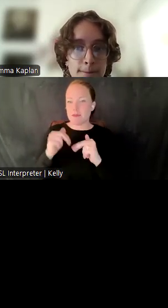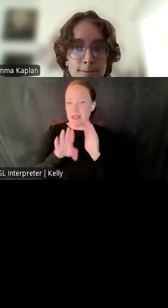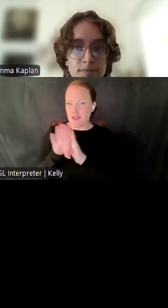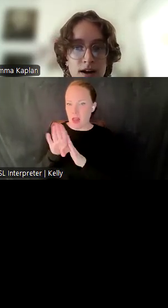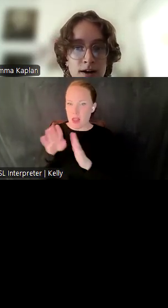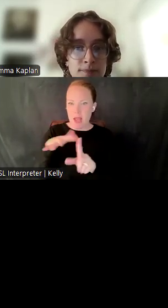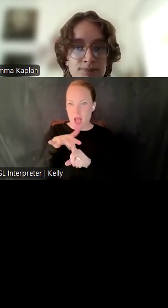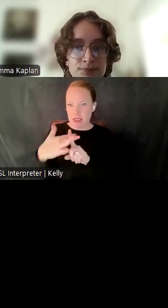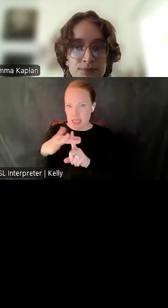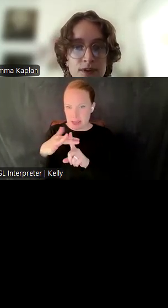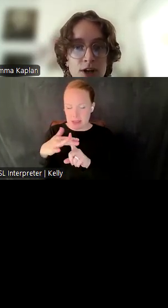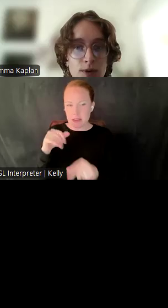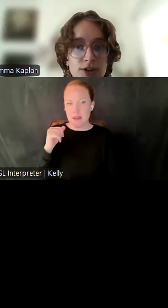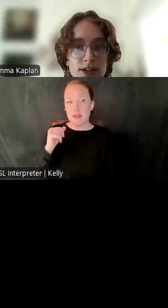at,